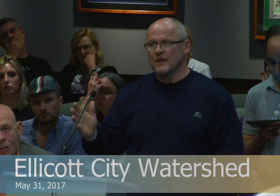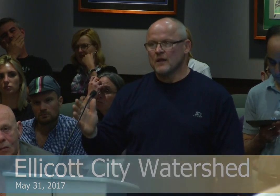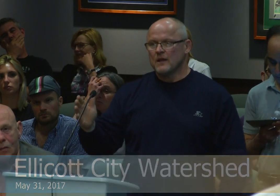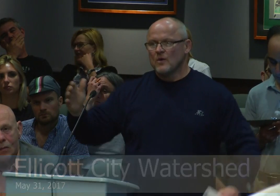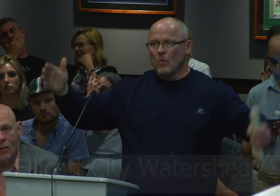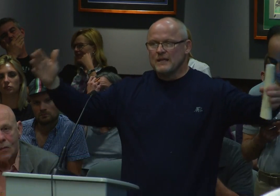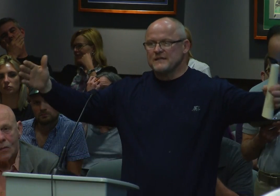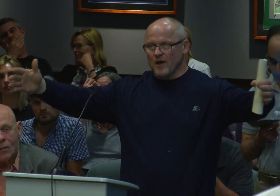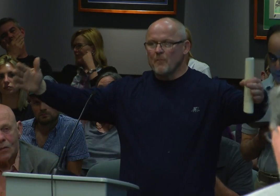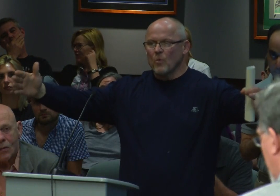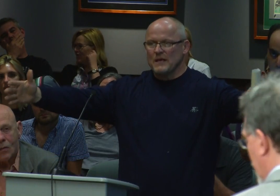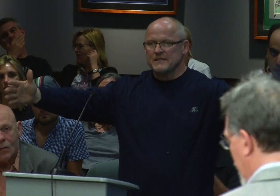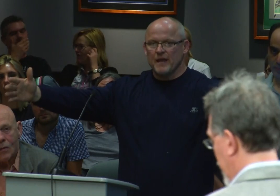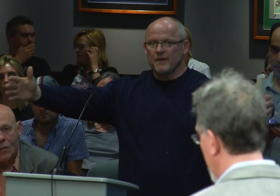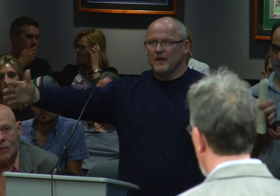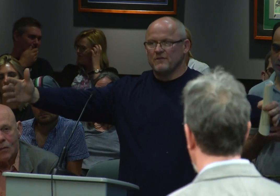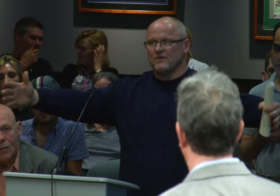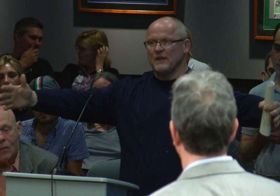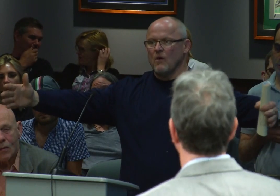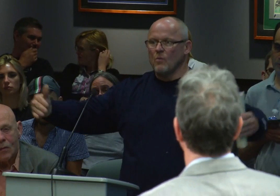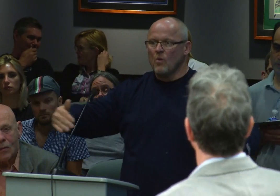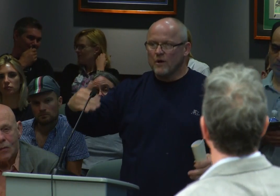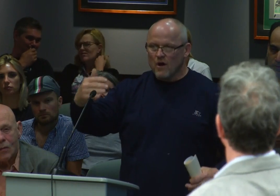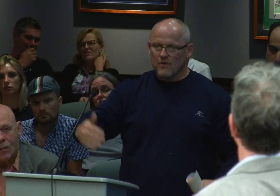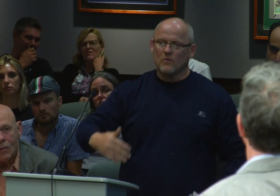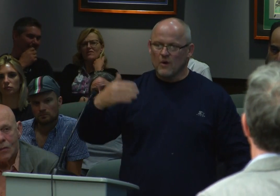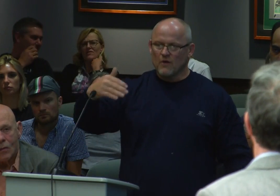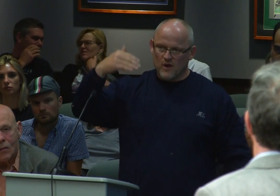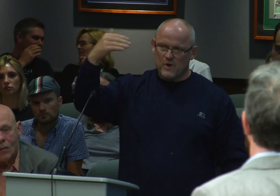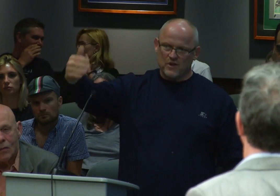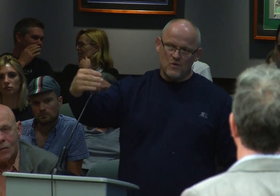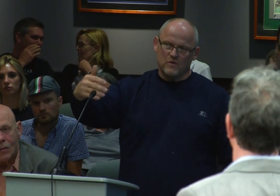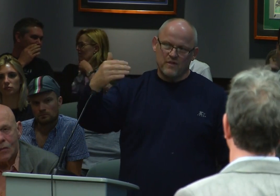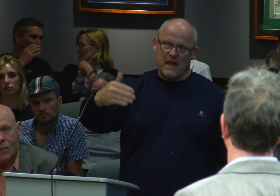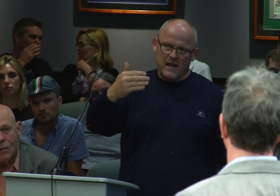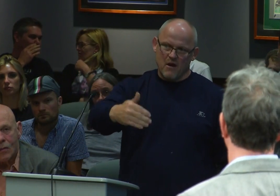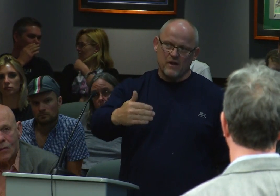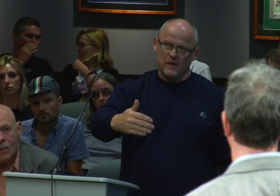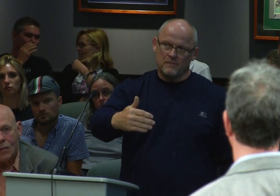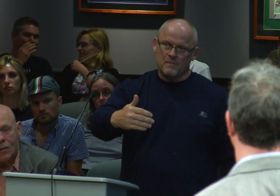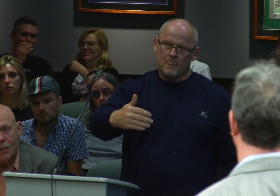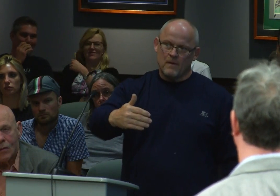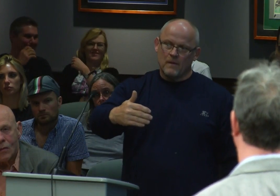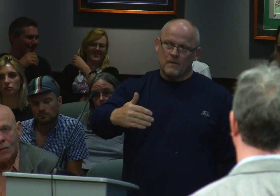flooding. The upper West End has, now what else can we do to that